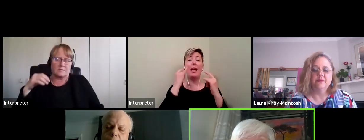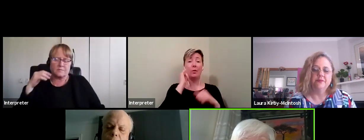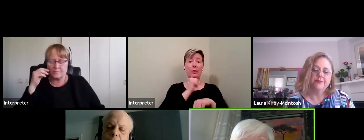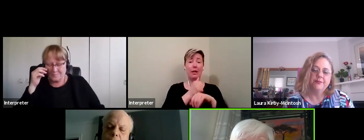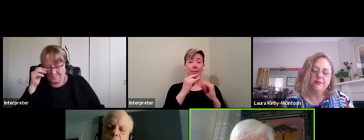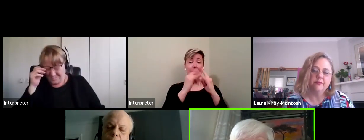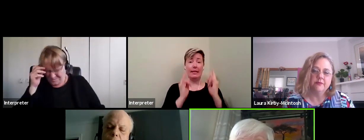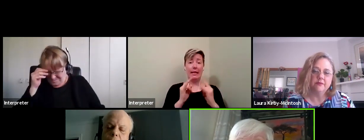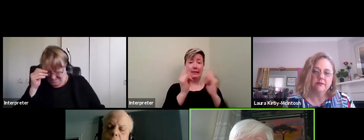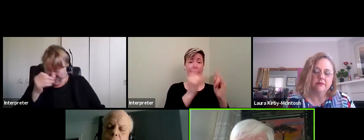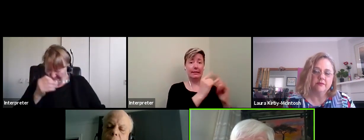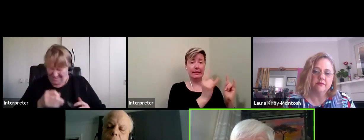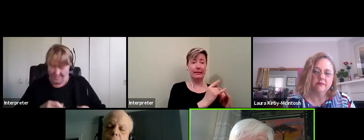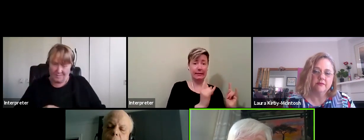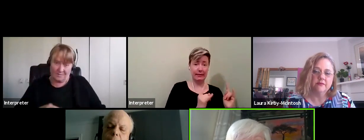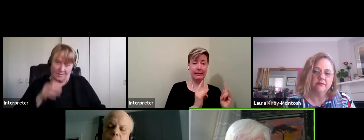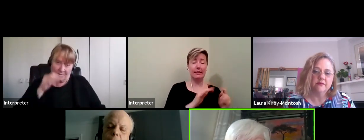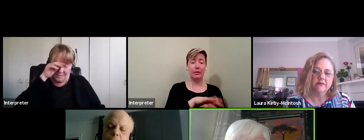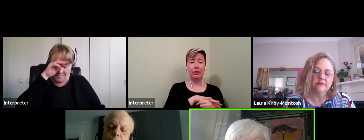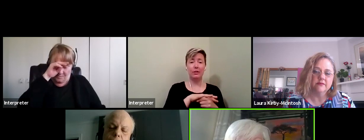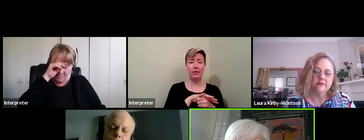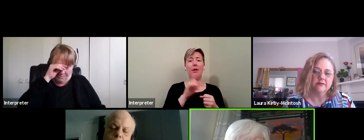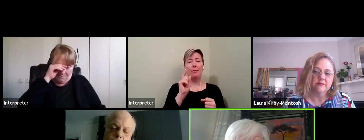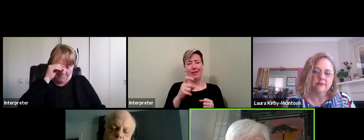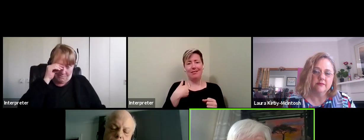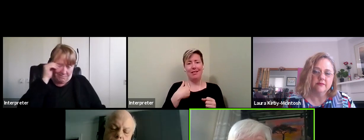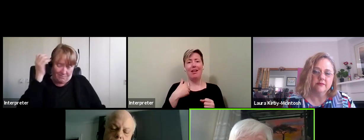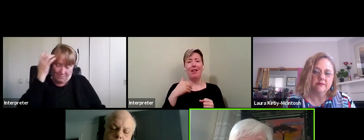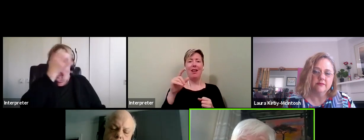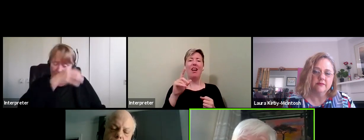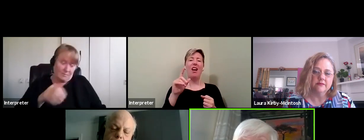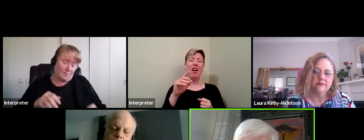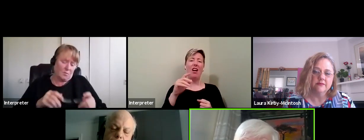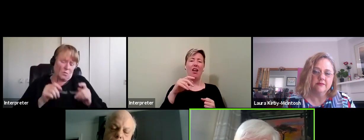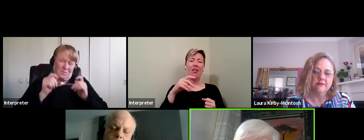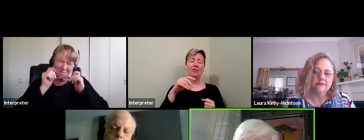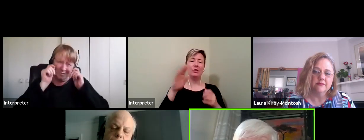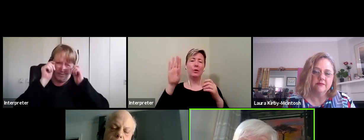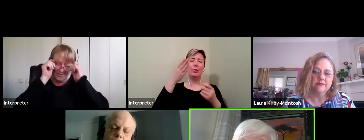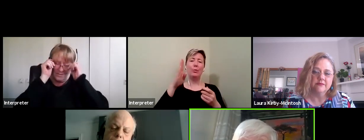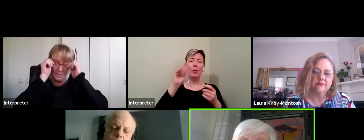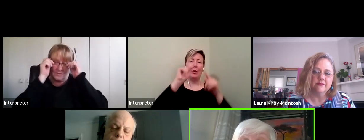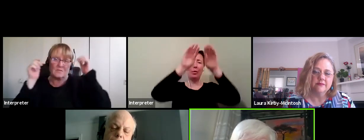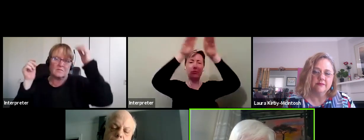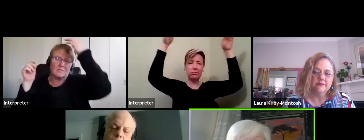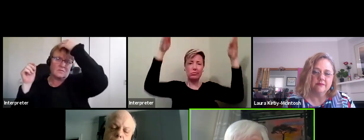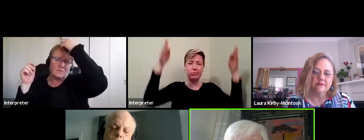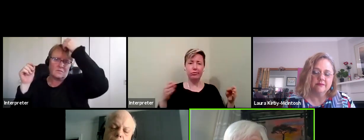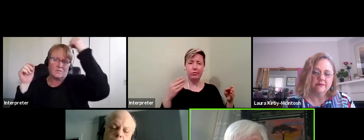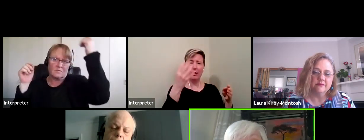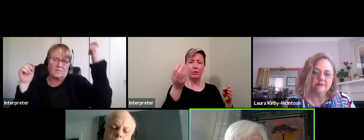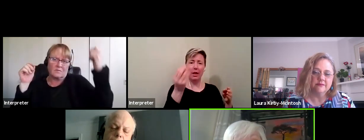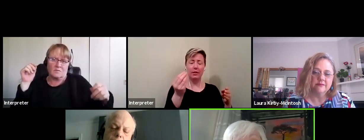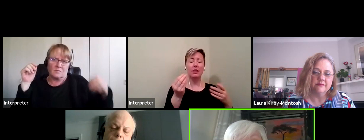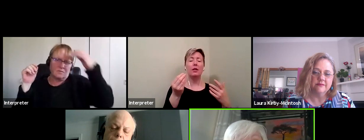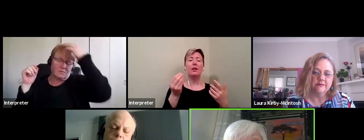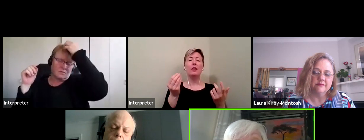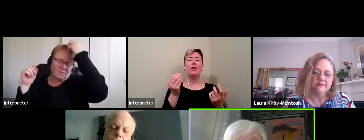moving outside, then you're going to be needing to have porta potties for people to go to the bathroom. And I would recommend you make sure all of the porta potties